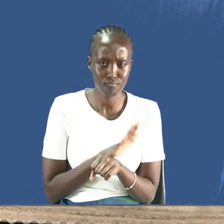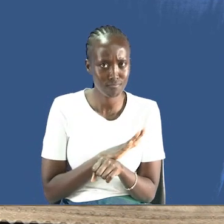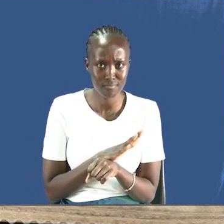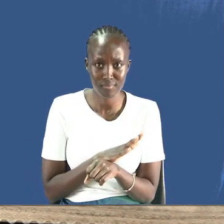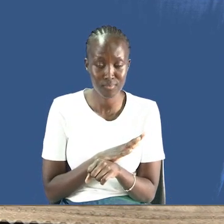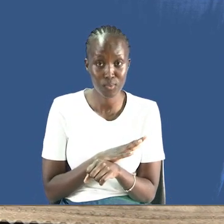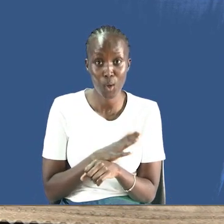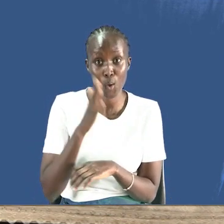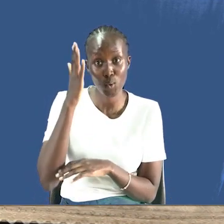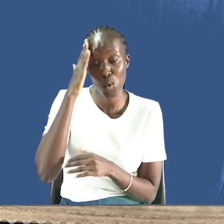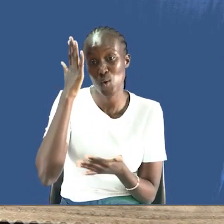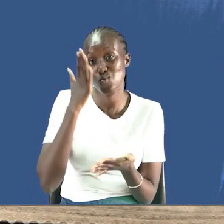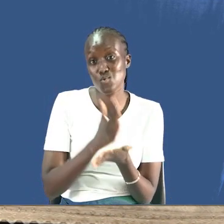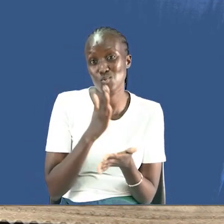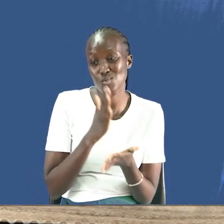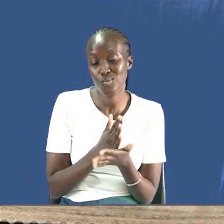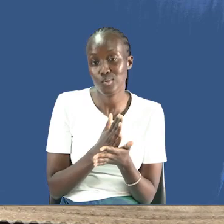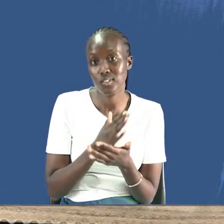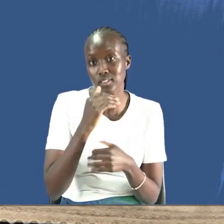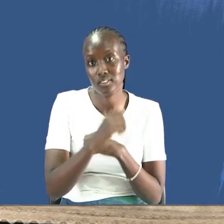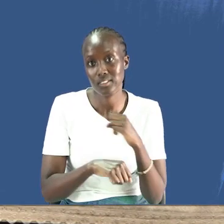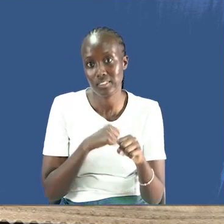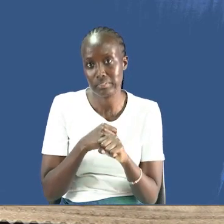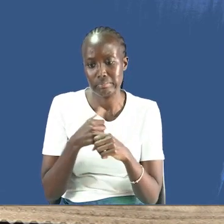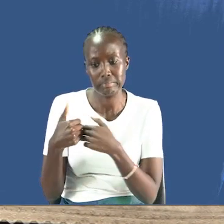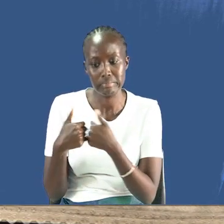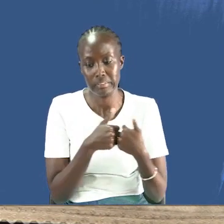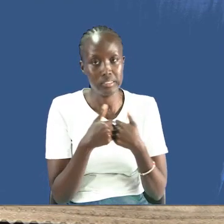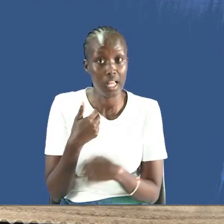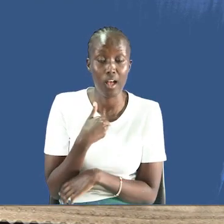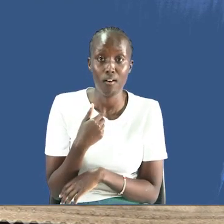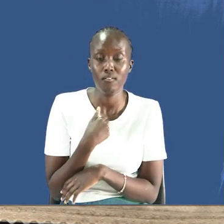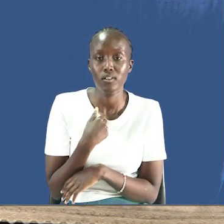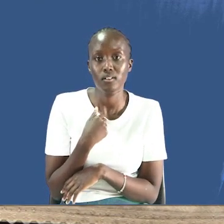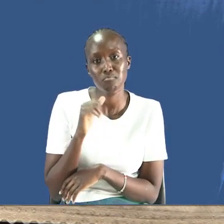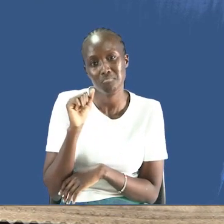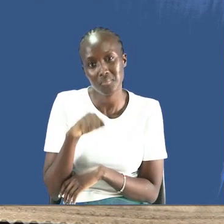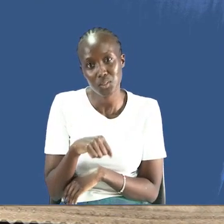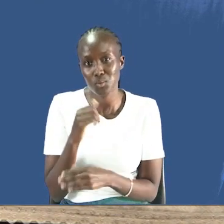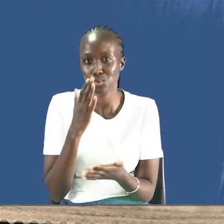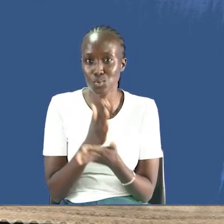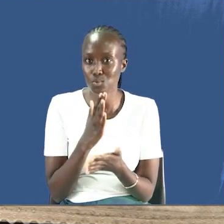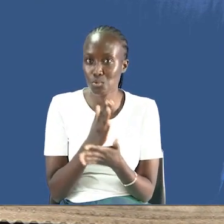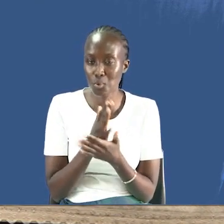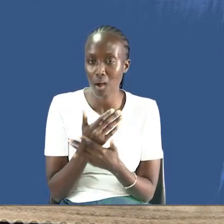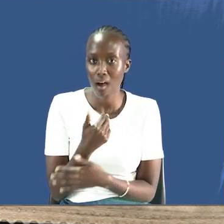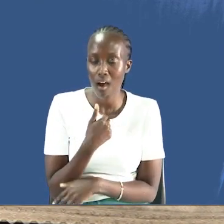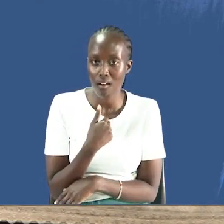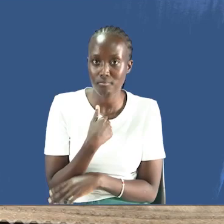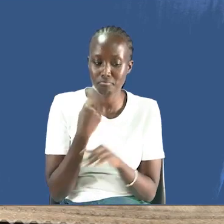that despite the fact that it has been a difficult year, despite the fact that we have gone